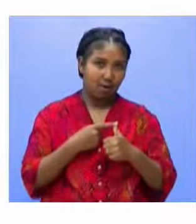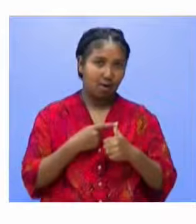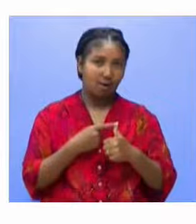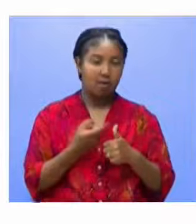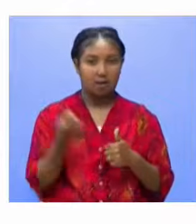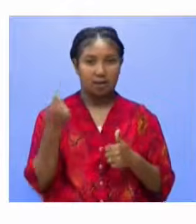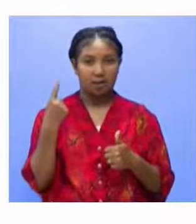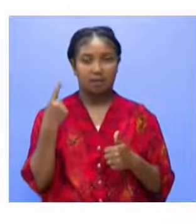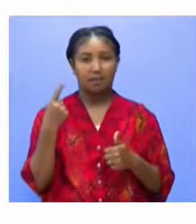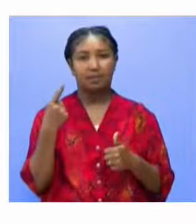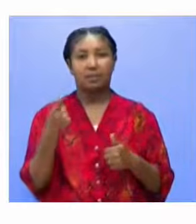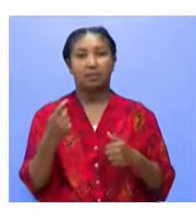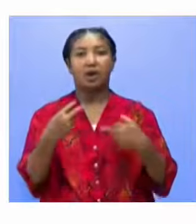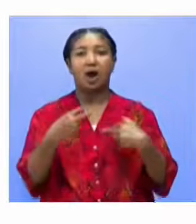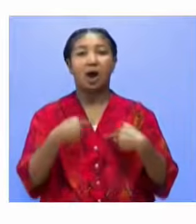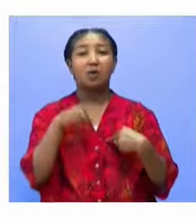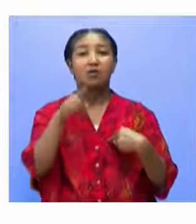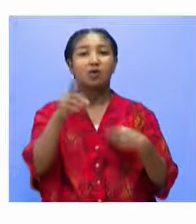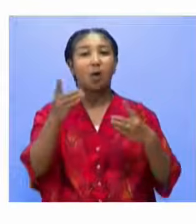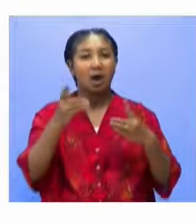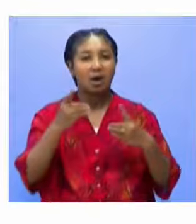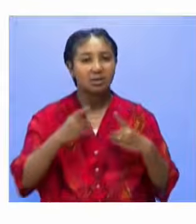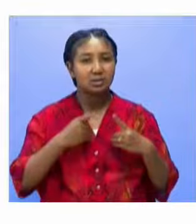Okay? Have you had